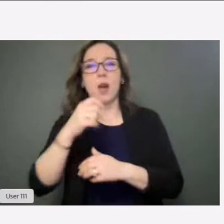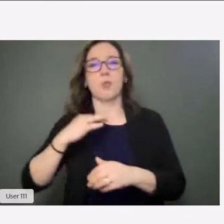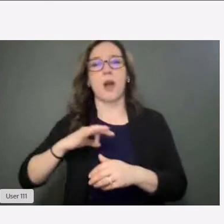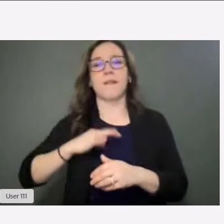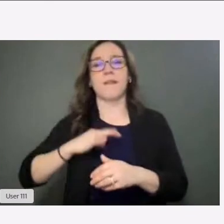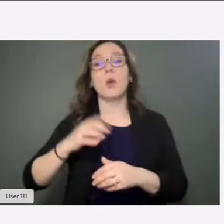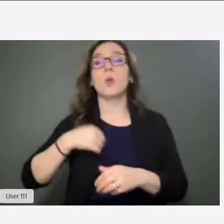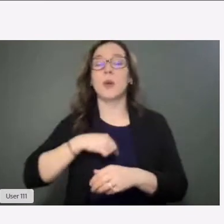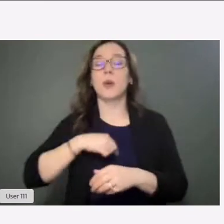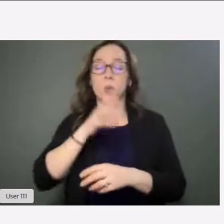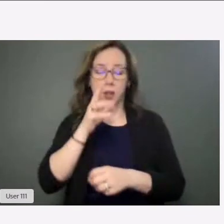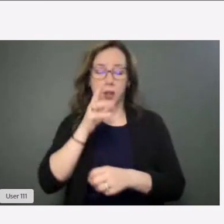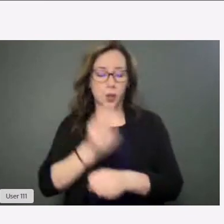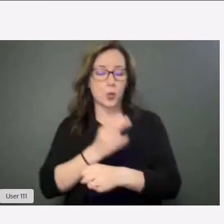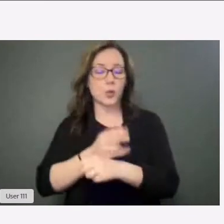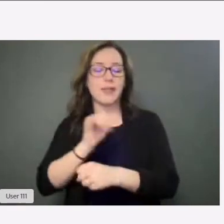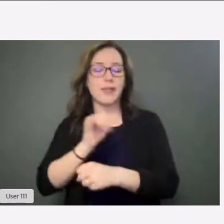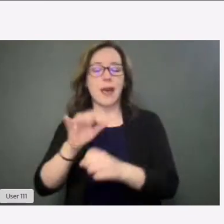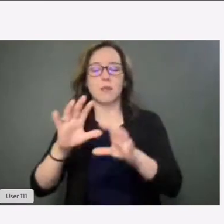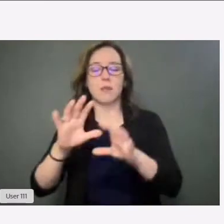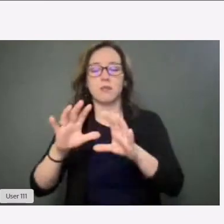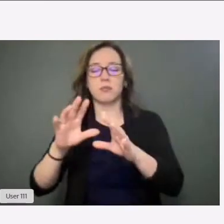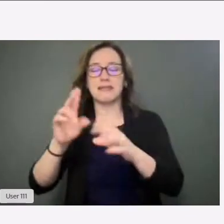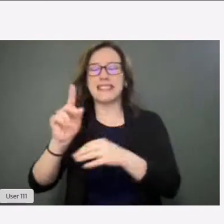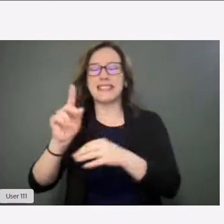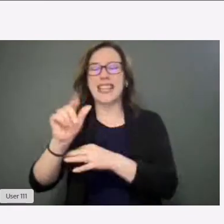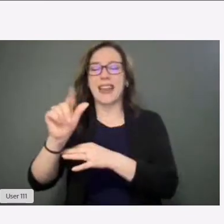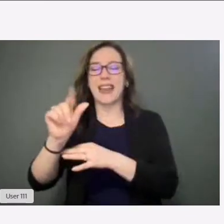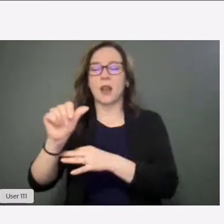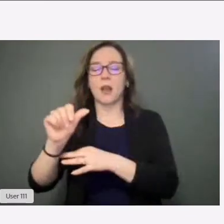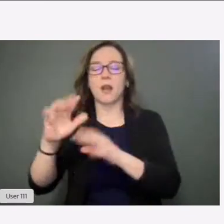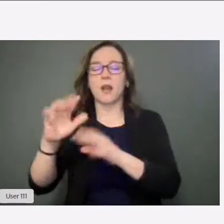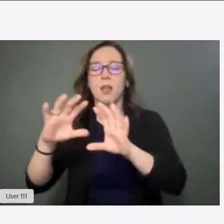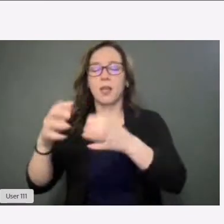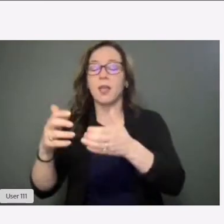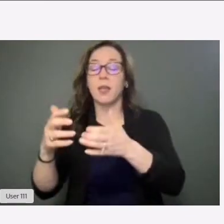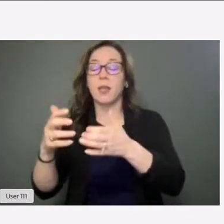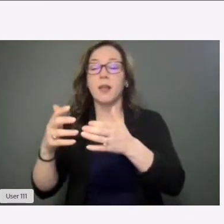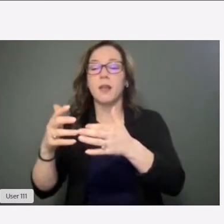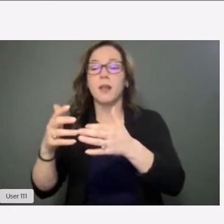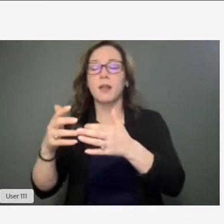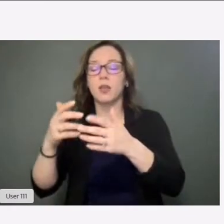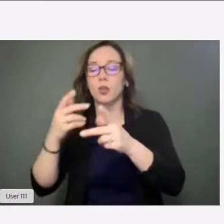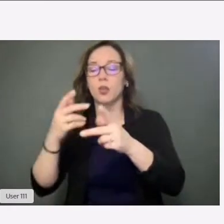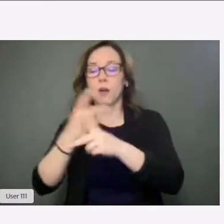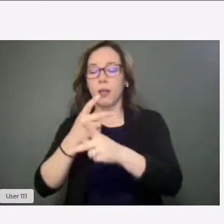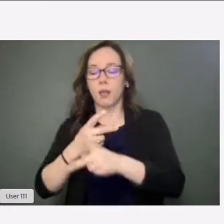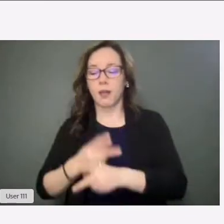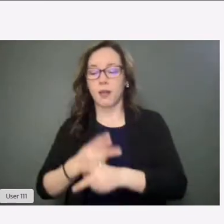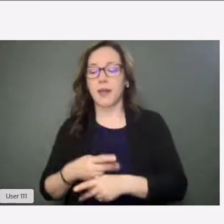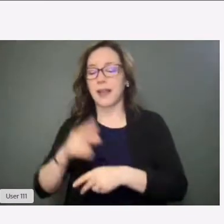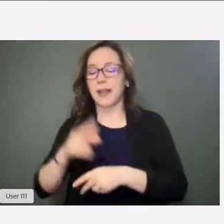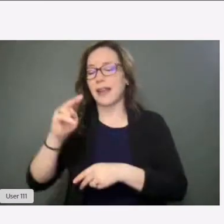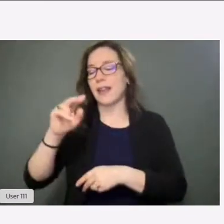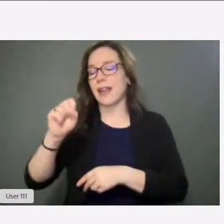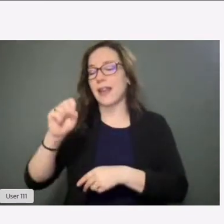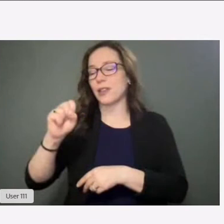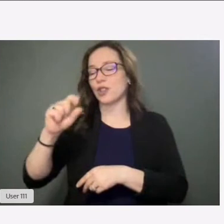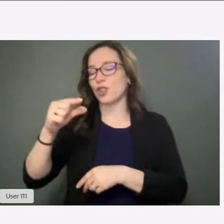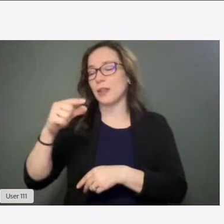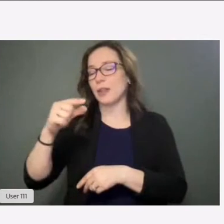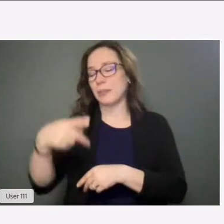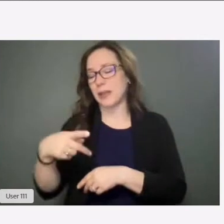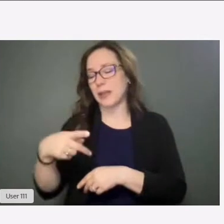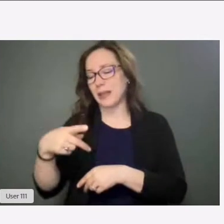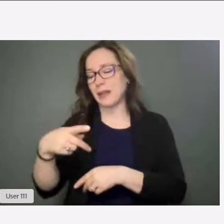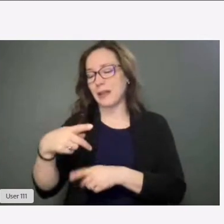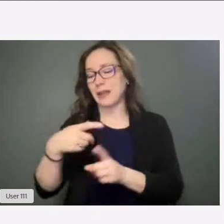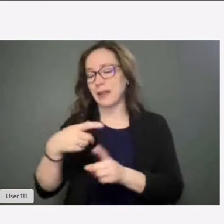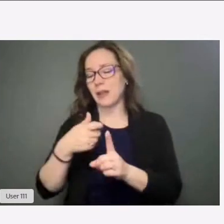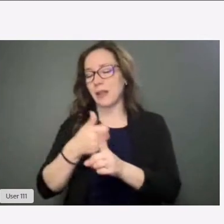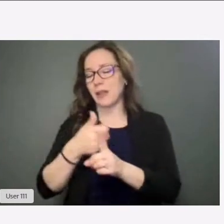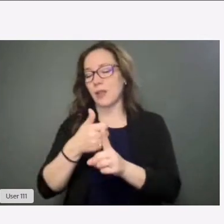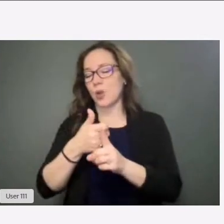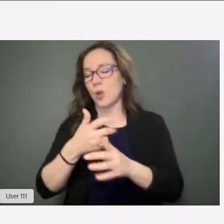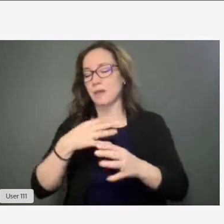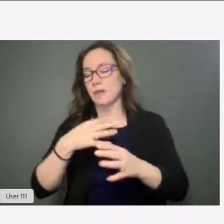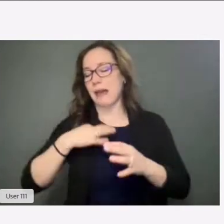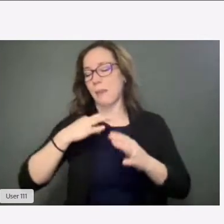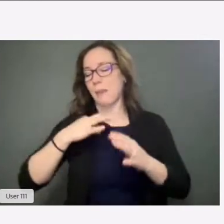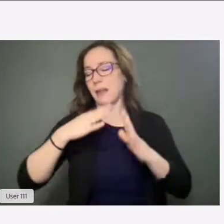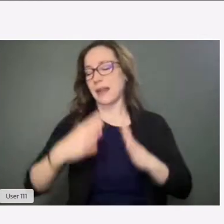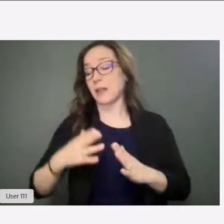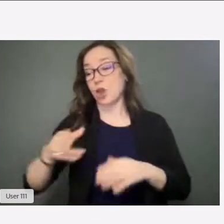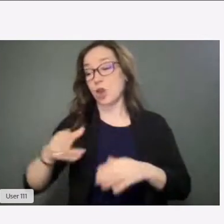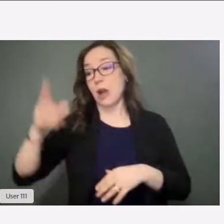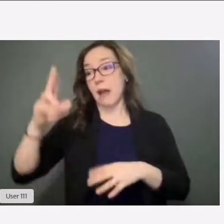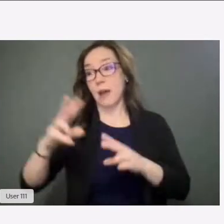this year. As for applicants in the NSGP who are in areas that are rated as either high or